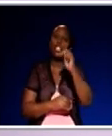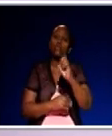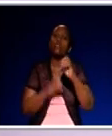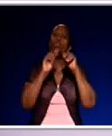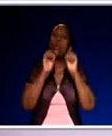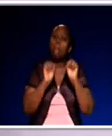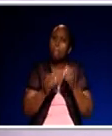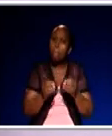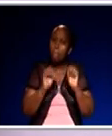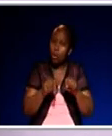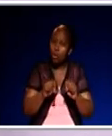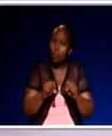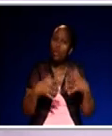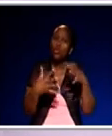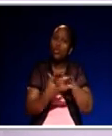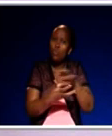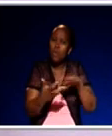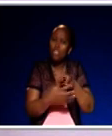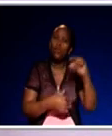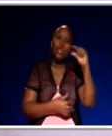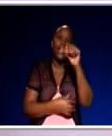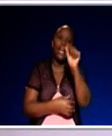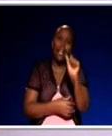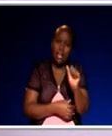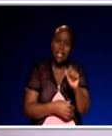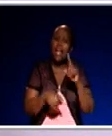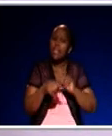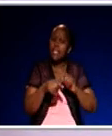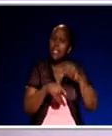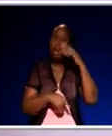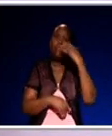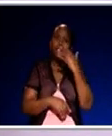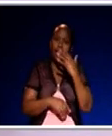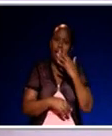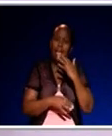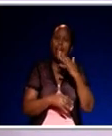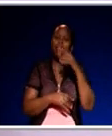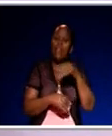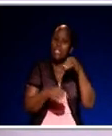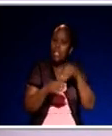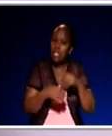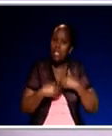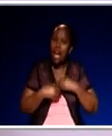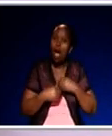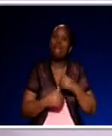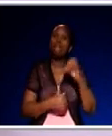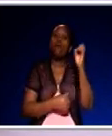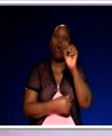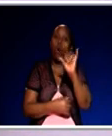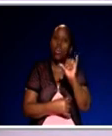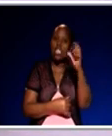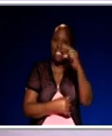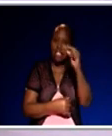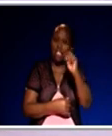to mix with the laboratory gases. And when the air, the atmospheric air which contains oxygen, which